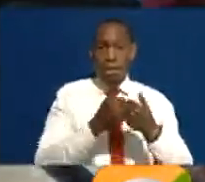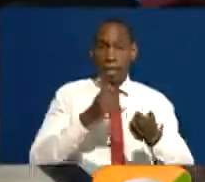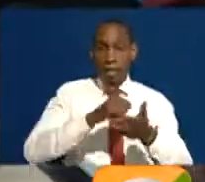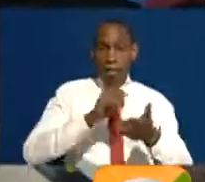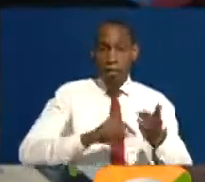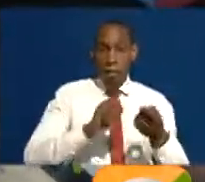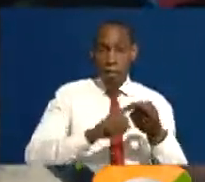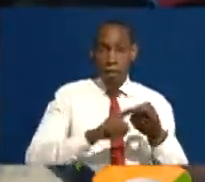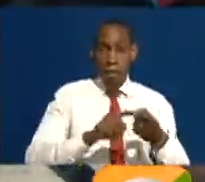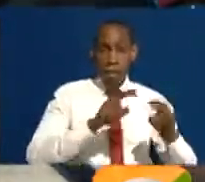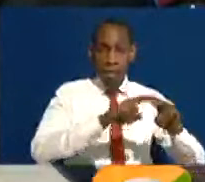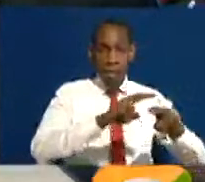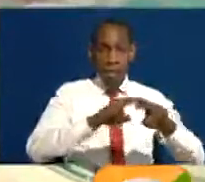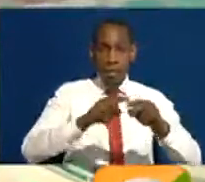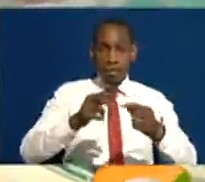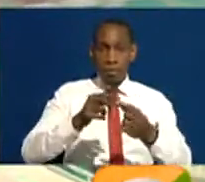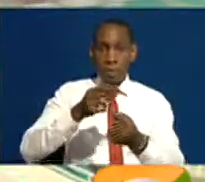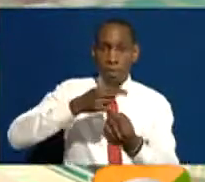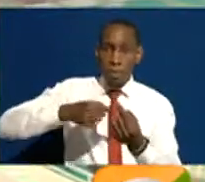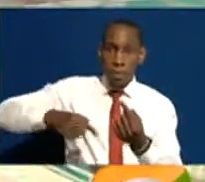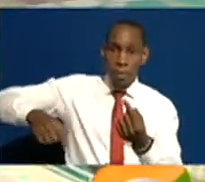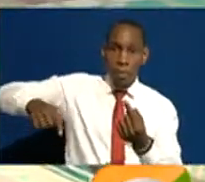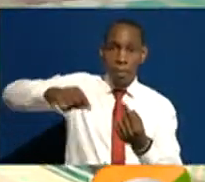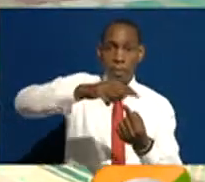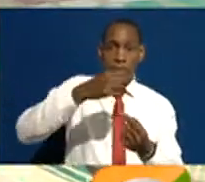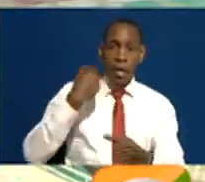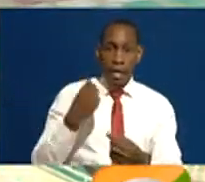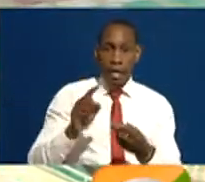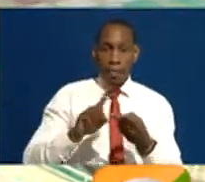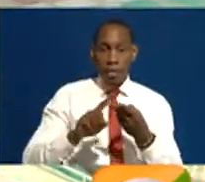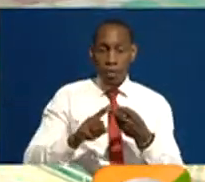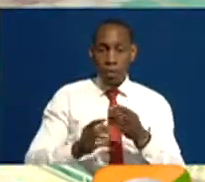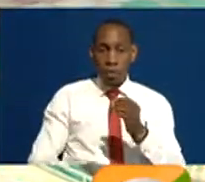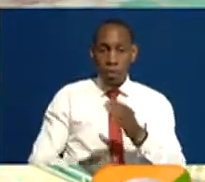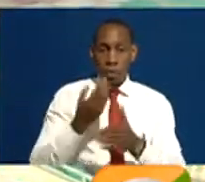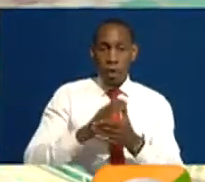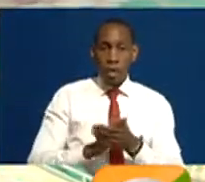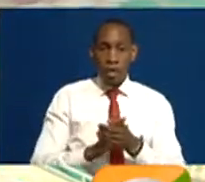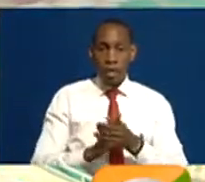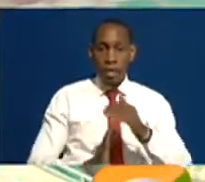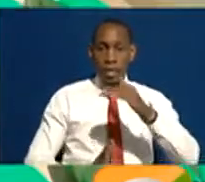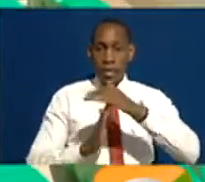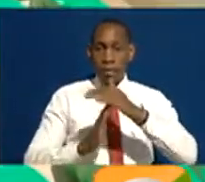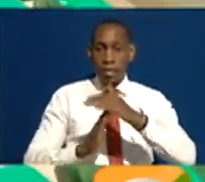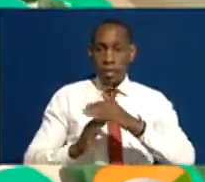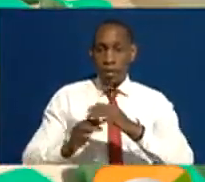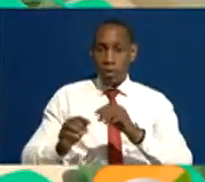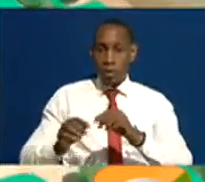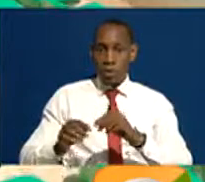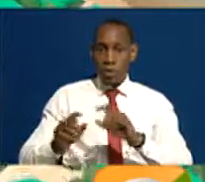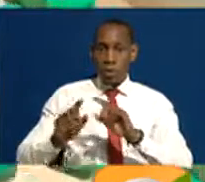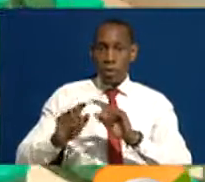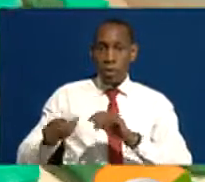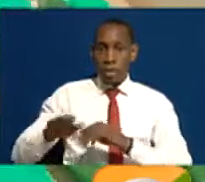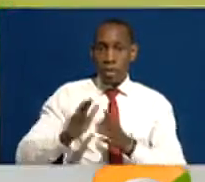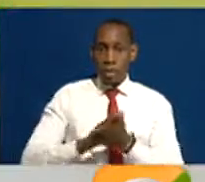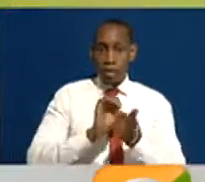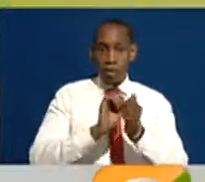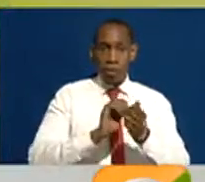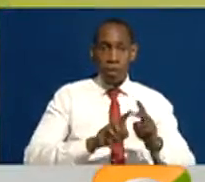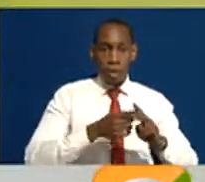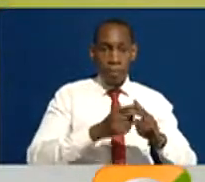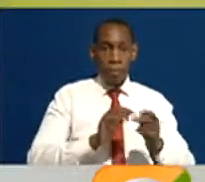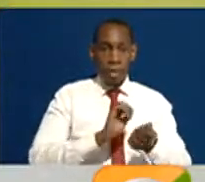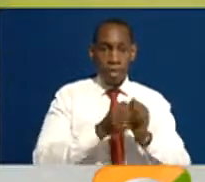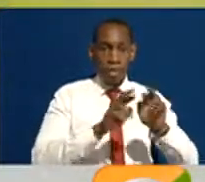included putting seats all round with numbers, as well as installing a substitution bench and upgrading the changing rooms. All